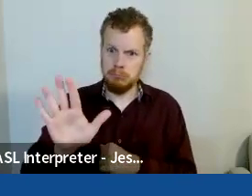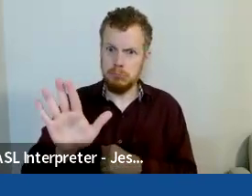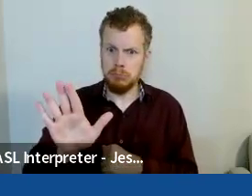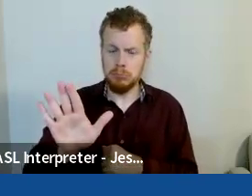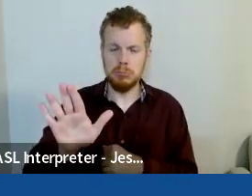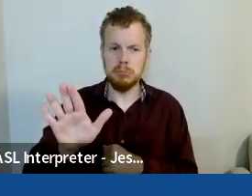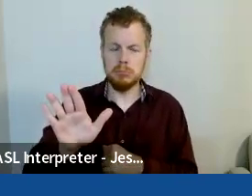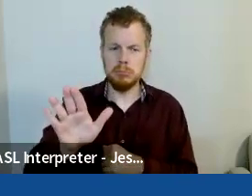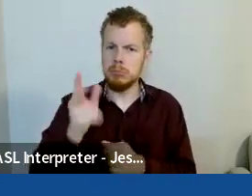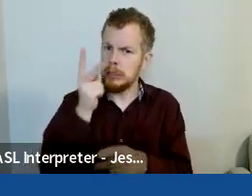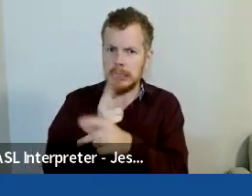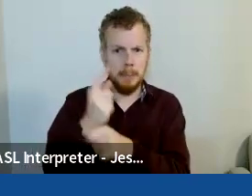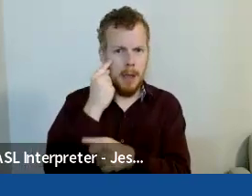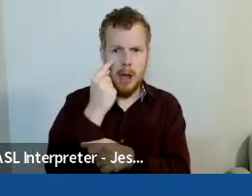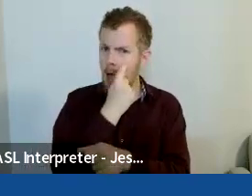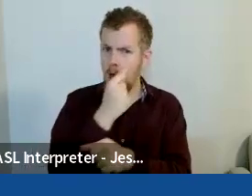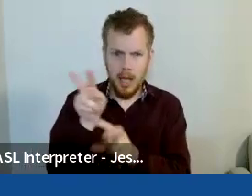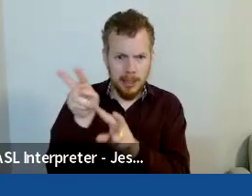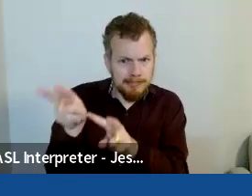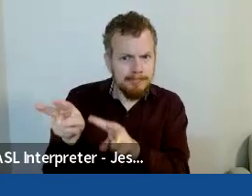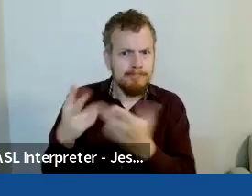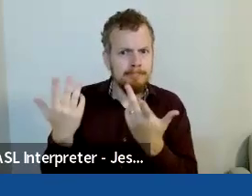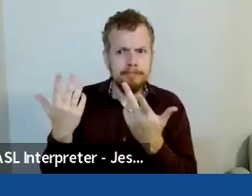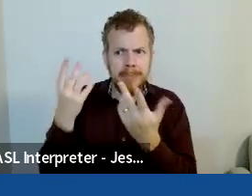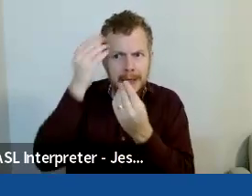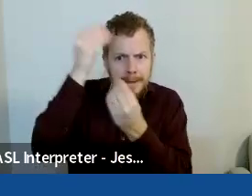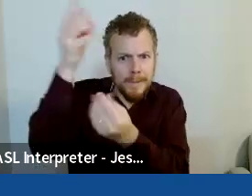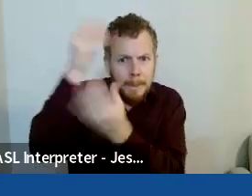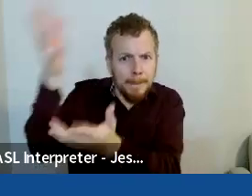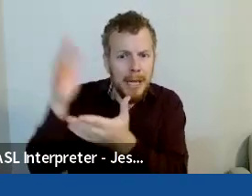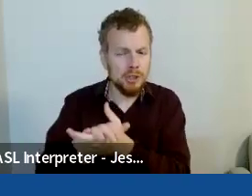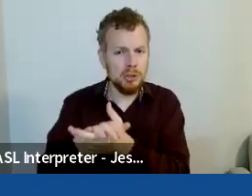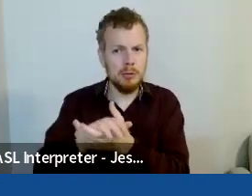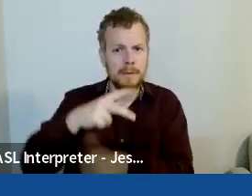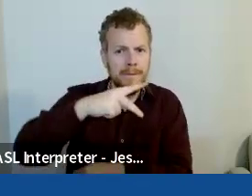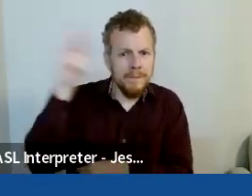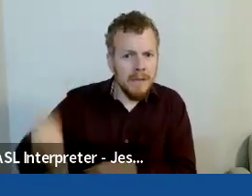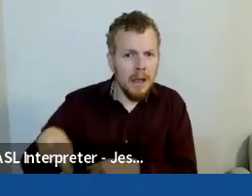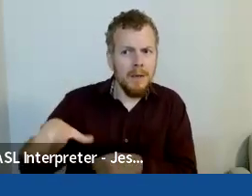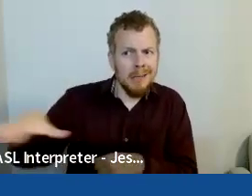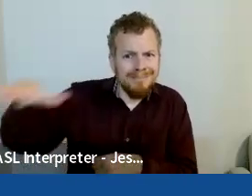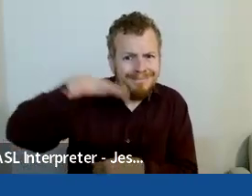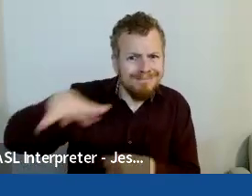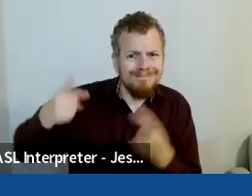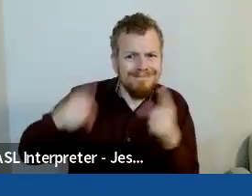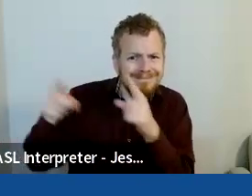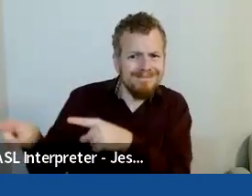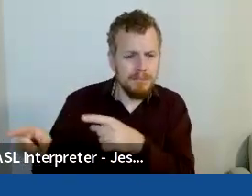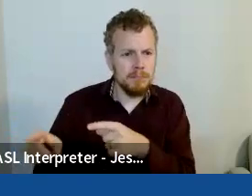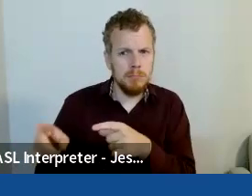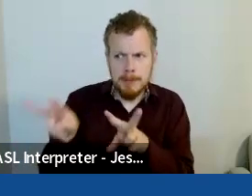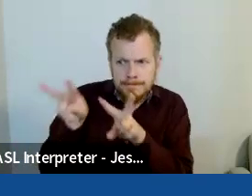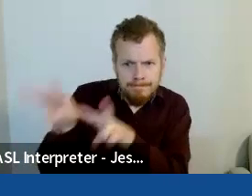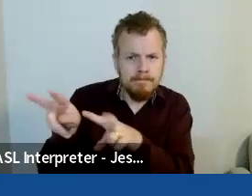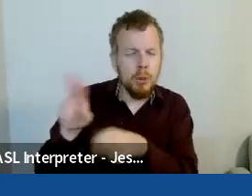you stay up to date with all the information with everything that's going on within the Philadelphia area, just make sure that we sign up for those Ready